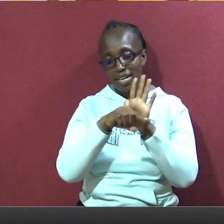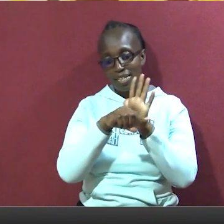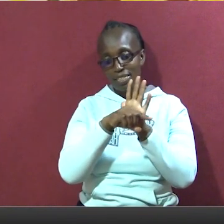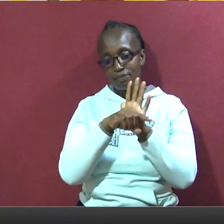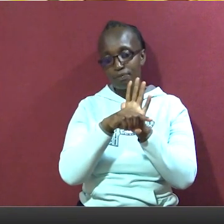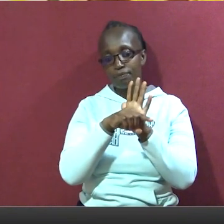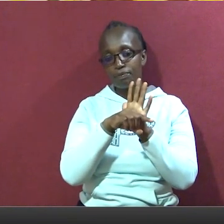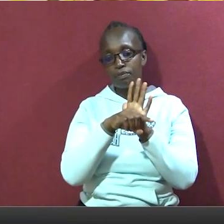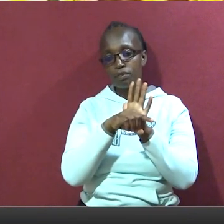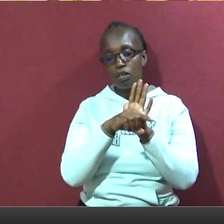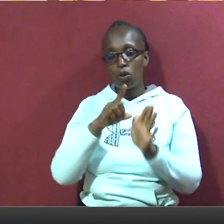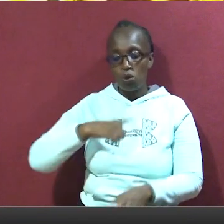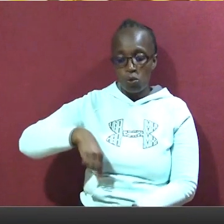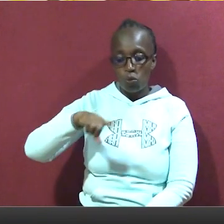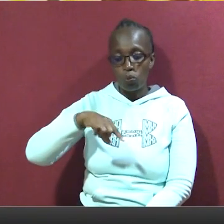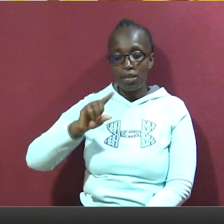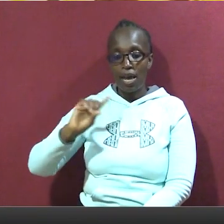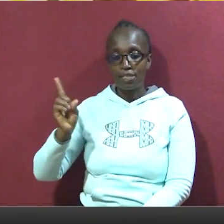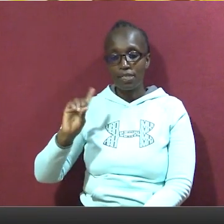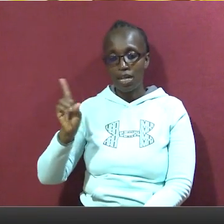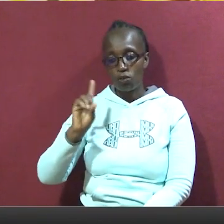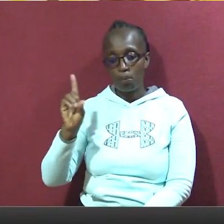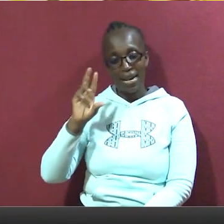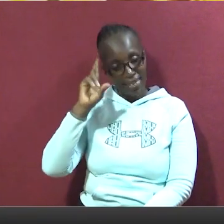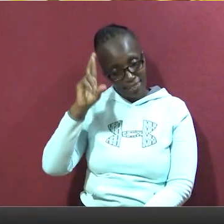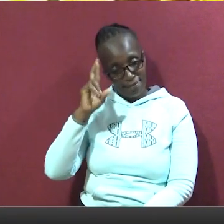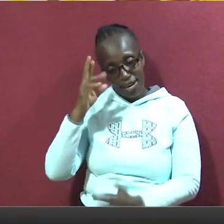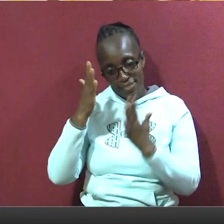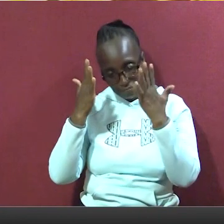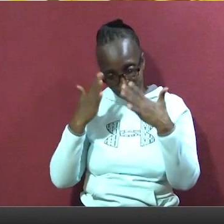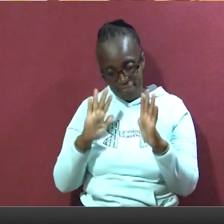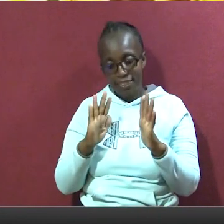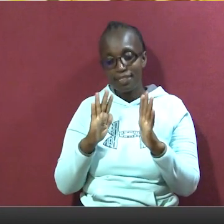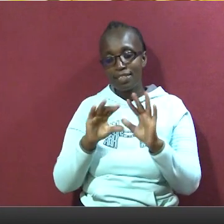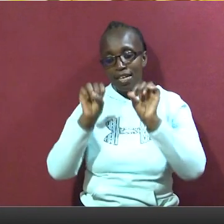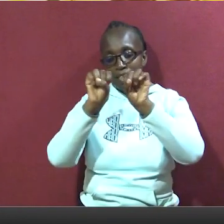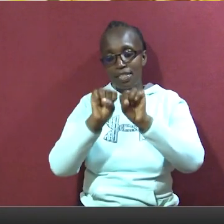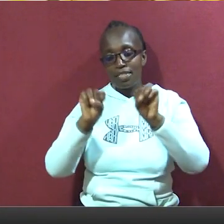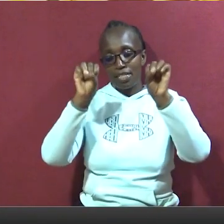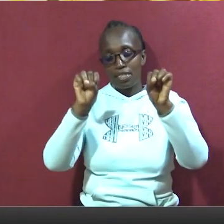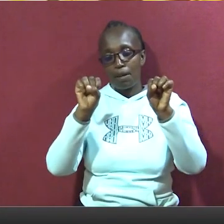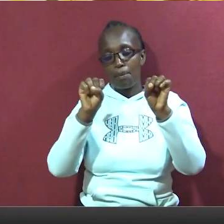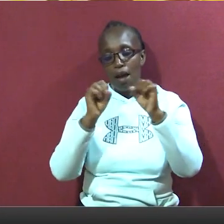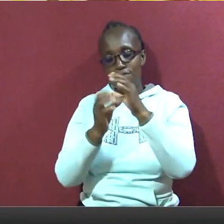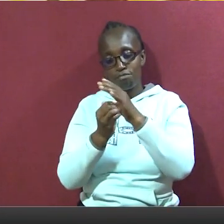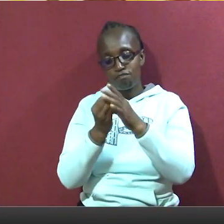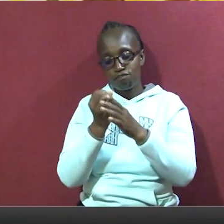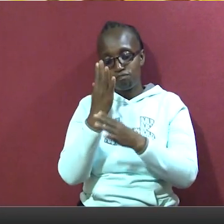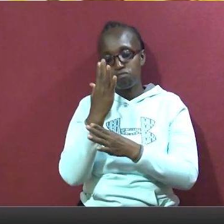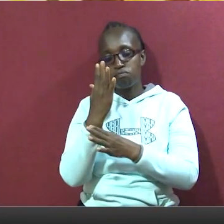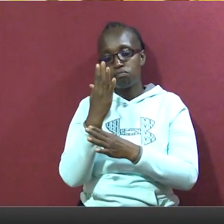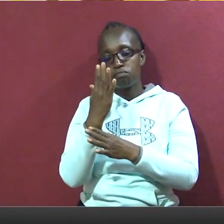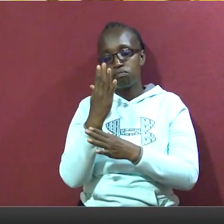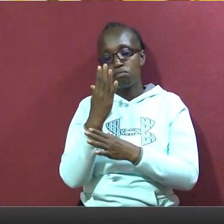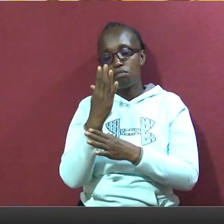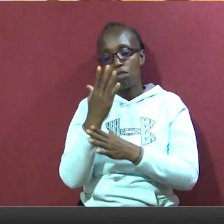challenges. And at the point we are, as Nairobi, we have realized that, in fact, the systems have